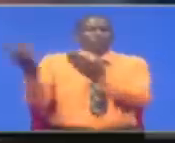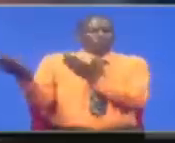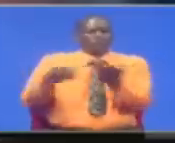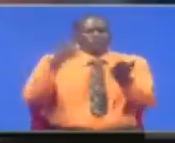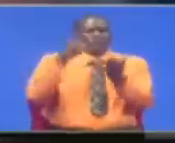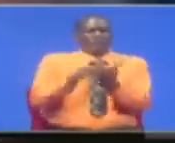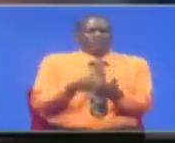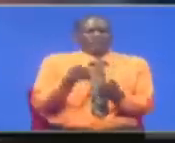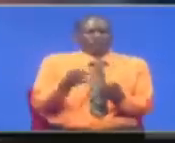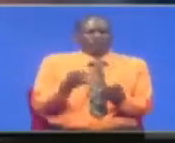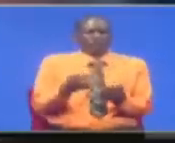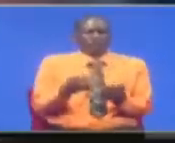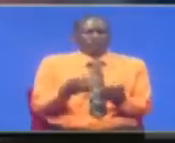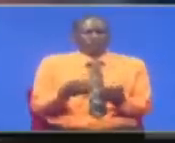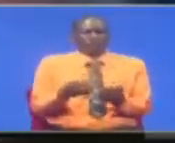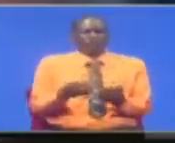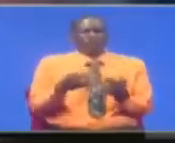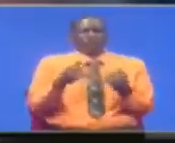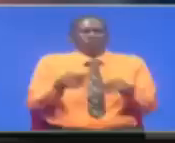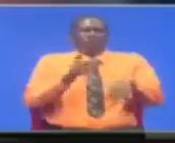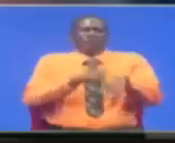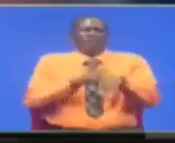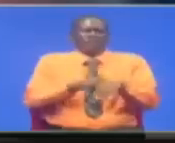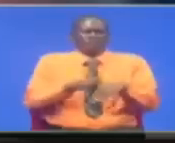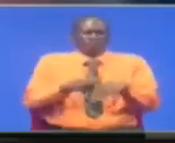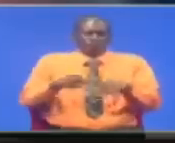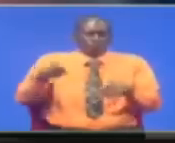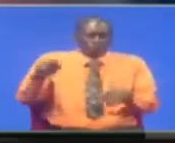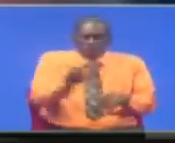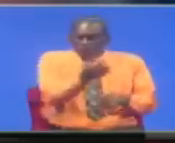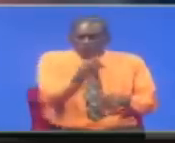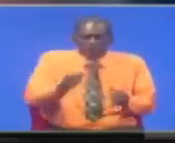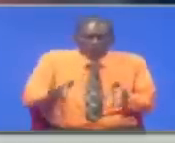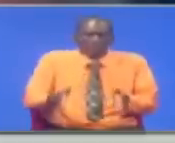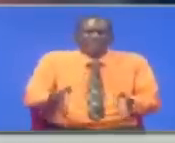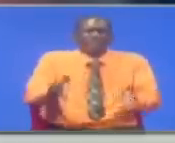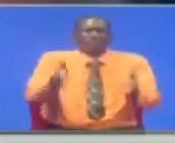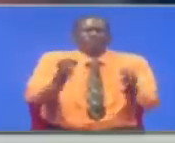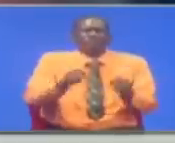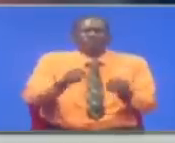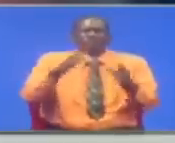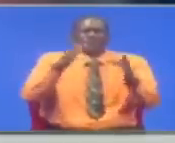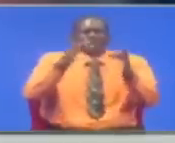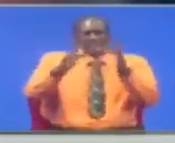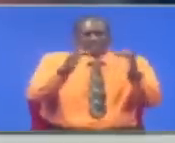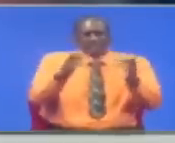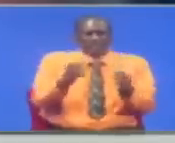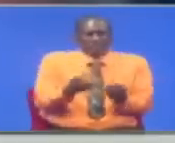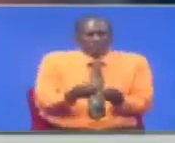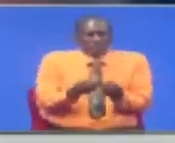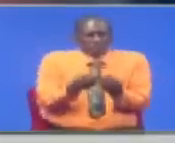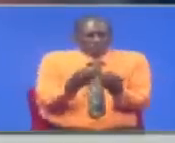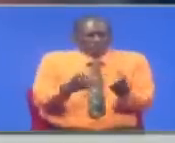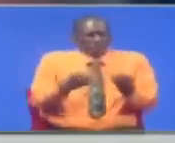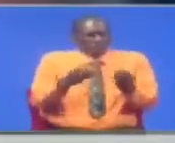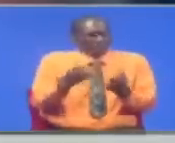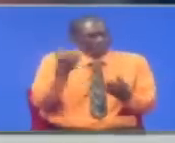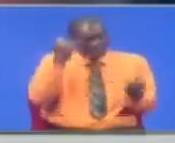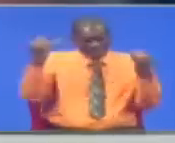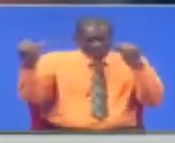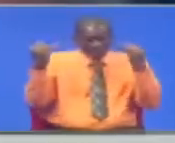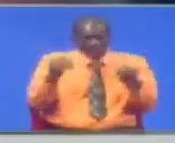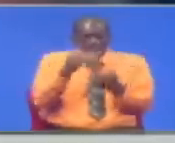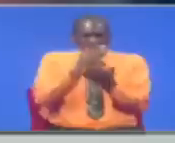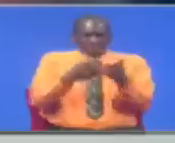Just to tickle your fancy a bit. So when you walk the streets of the interwebs, you come across many nuggets of creativity and humor. Some